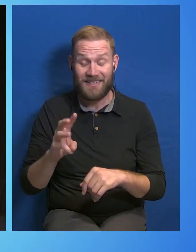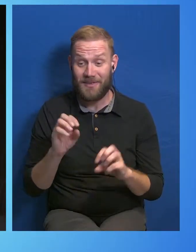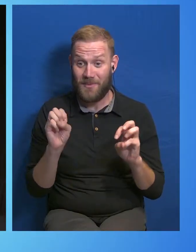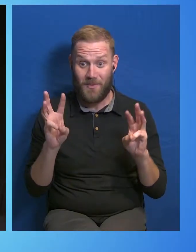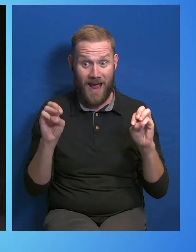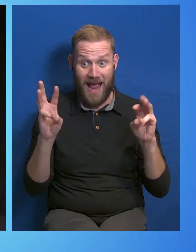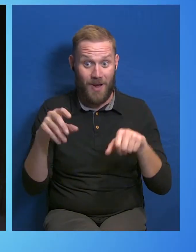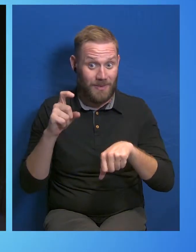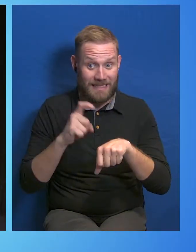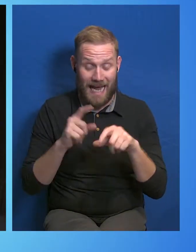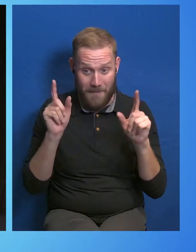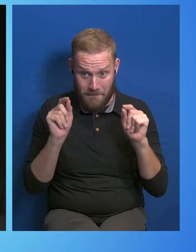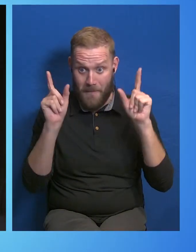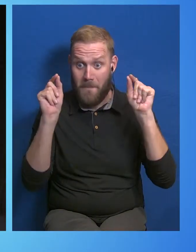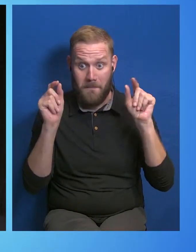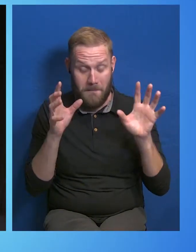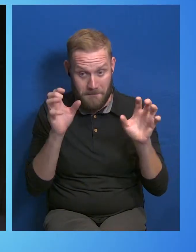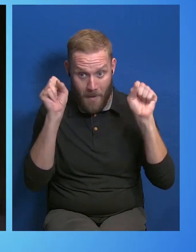has flown.